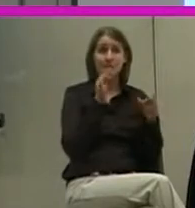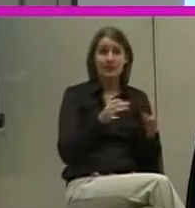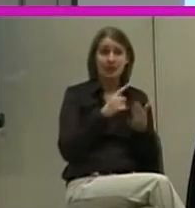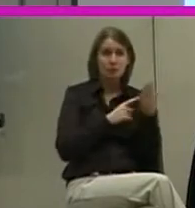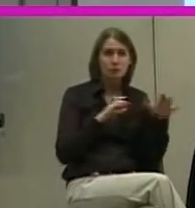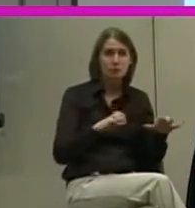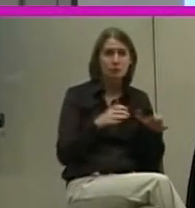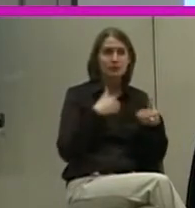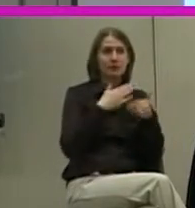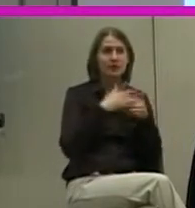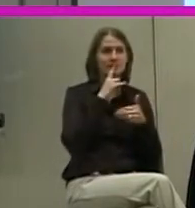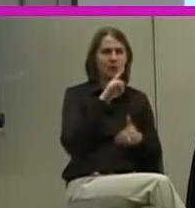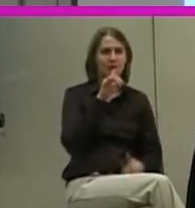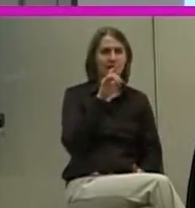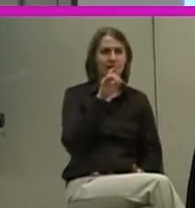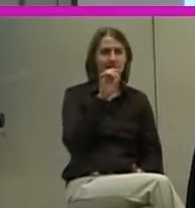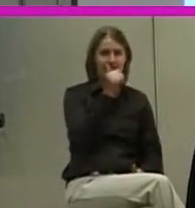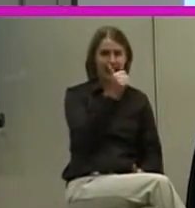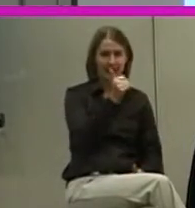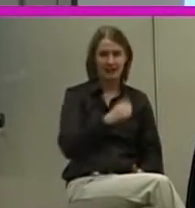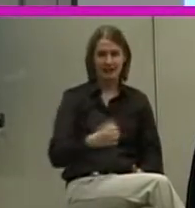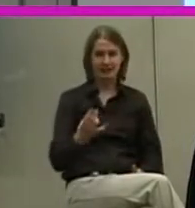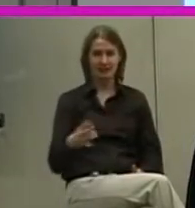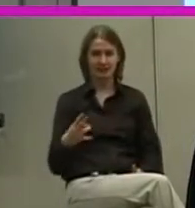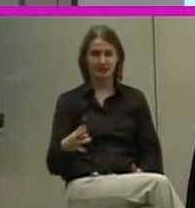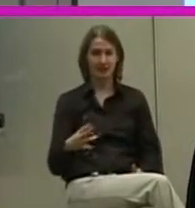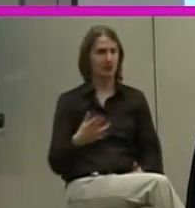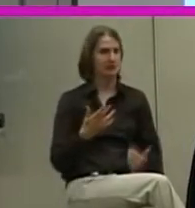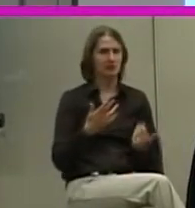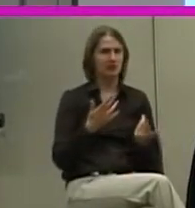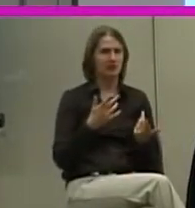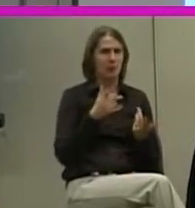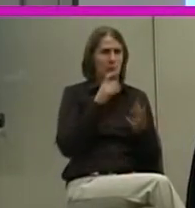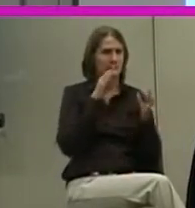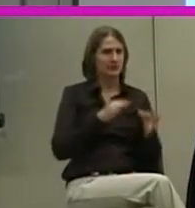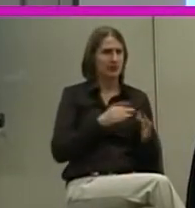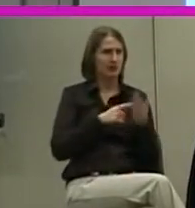do next for 10 and 17?